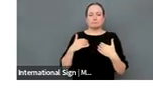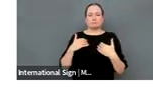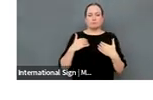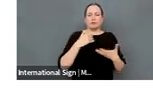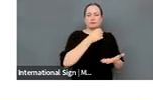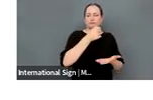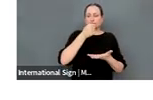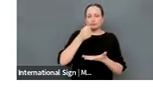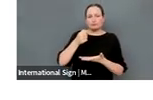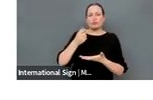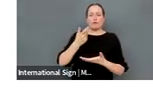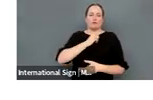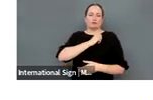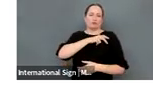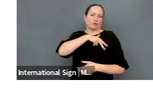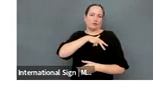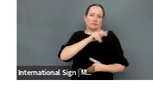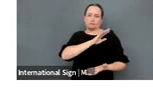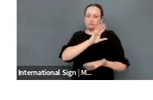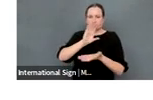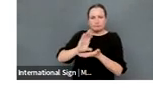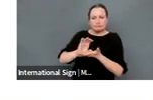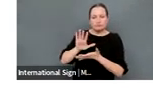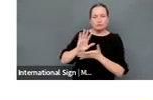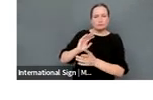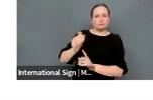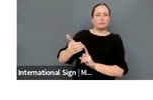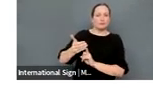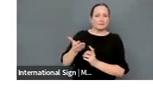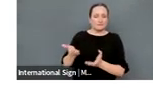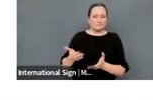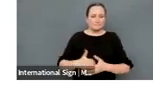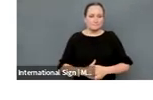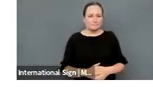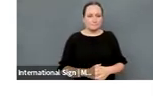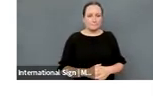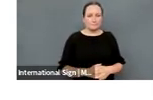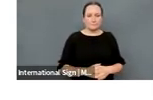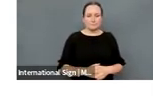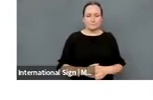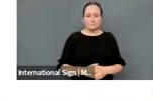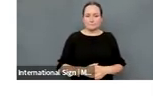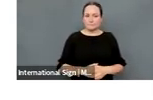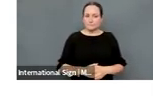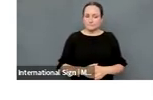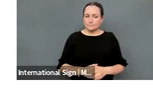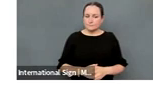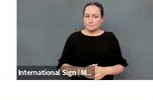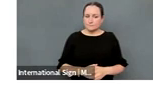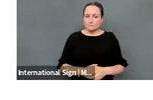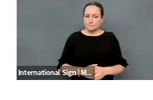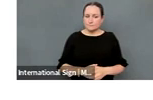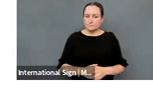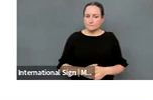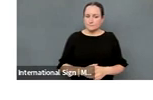maternity benefits, especially for women with disabilities and women of